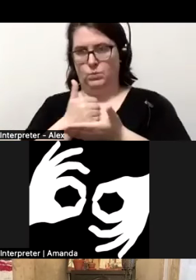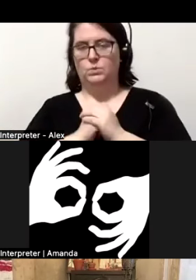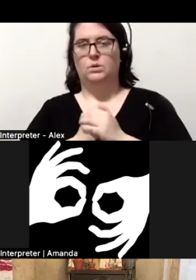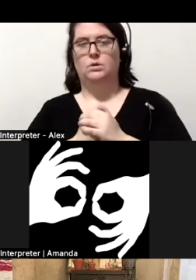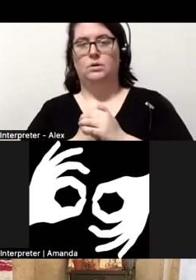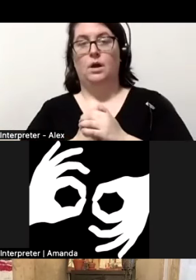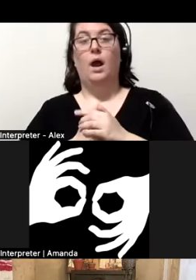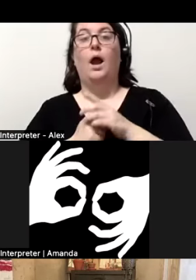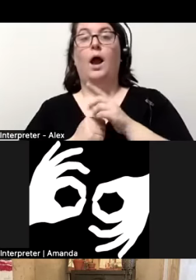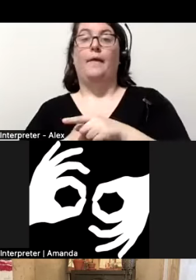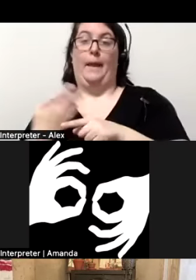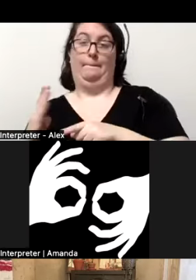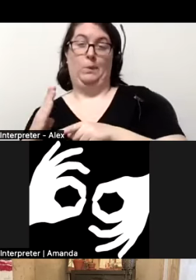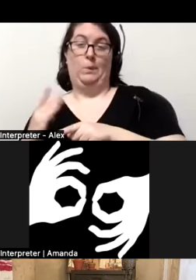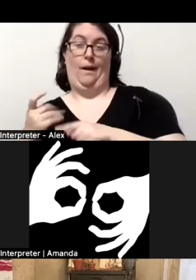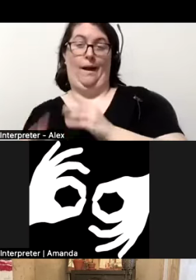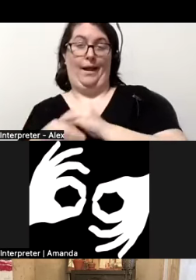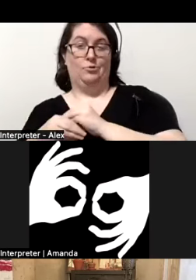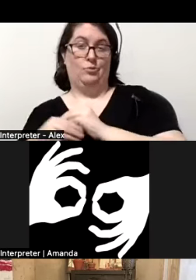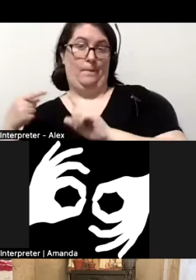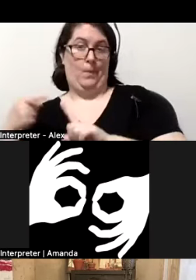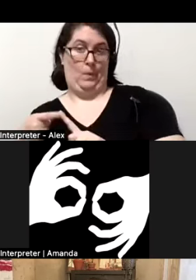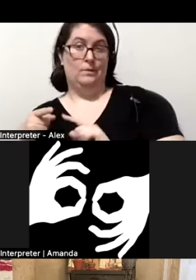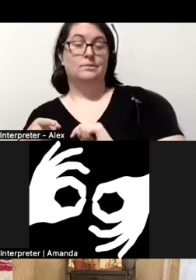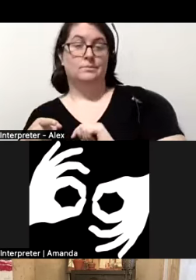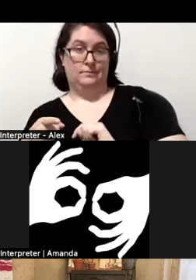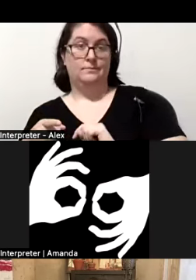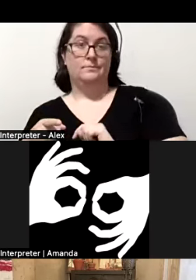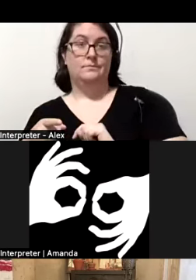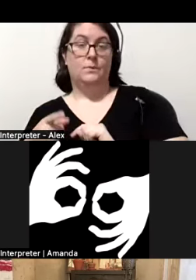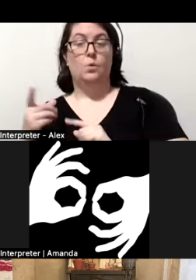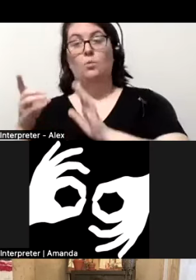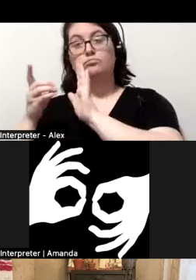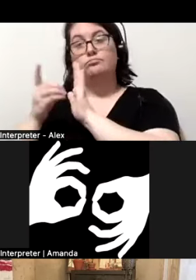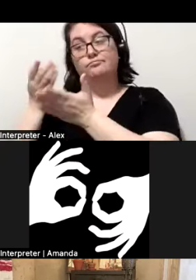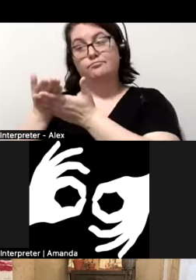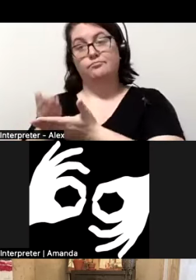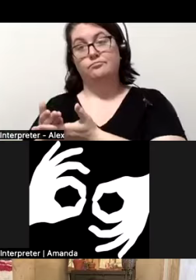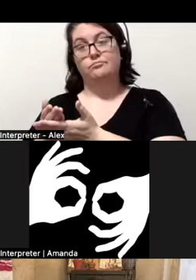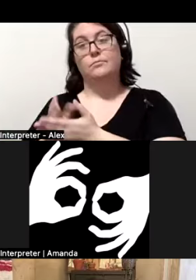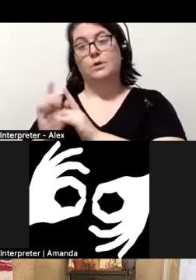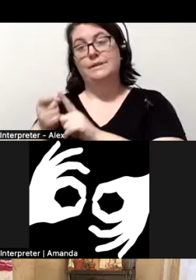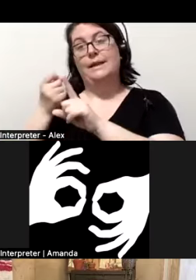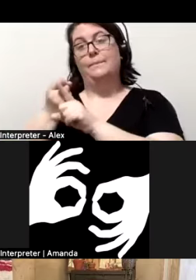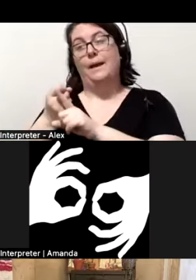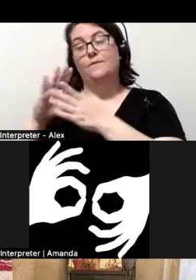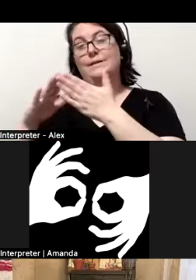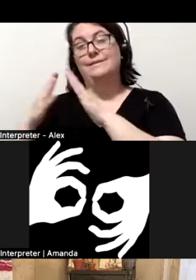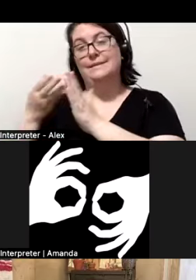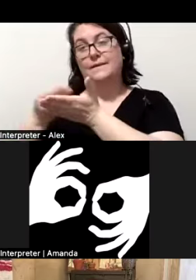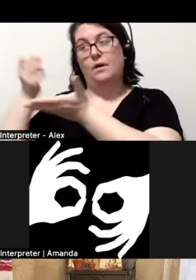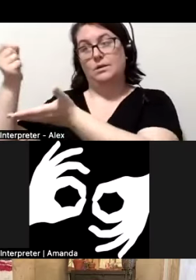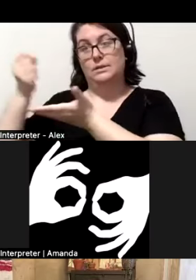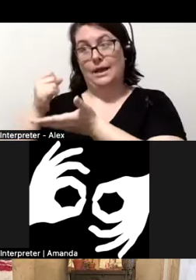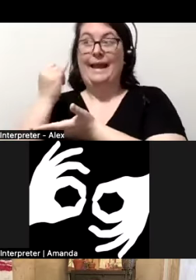additional criteria point for established festivals. That is, there is a demonstrated need for an impact of city funding. And if